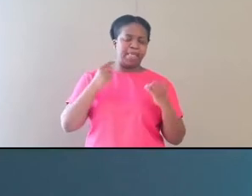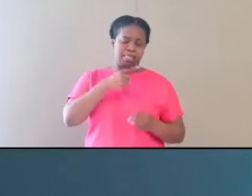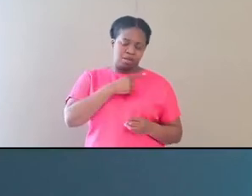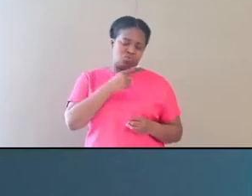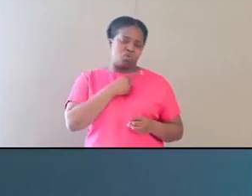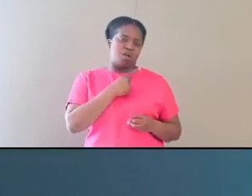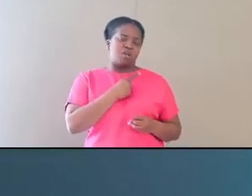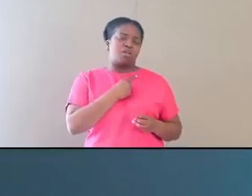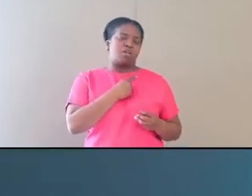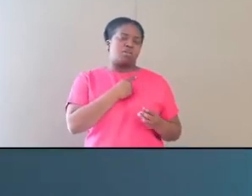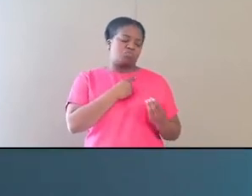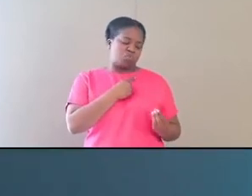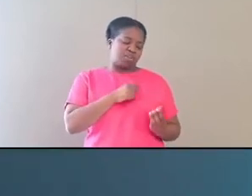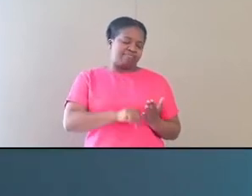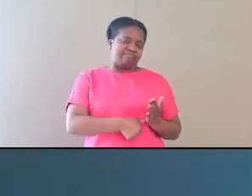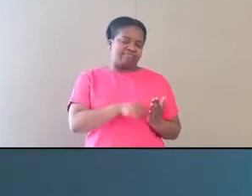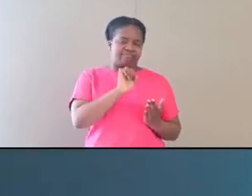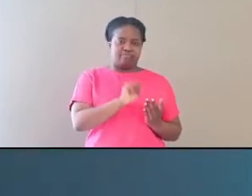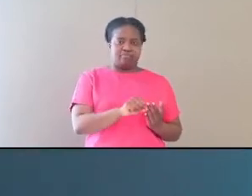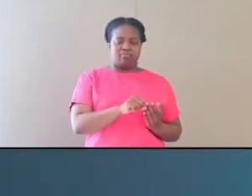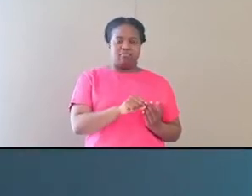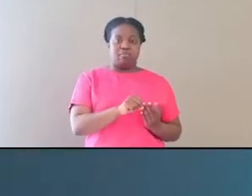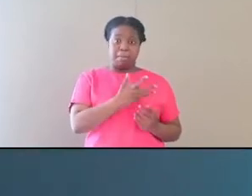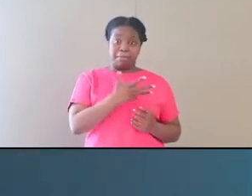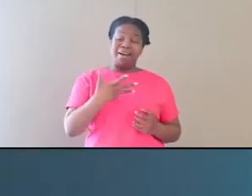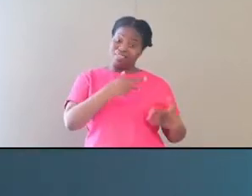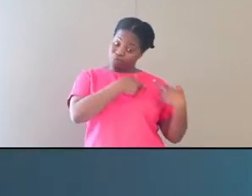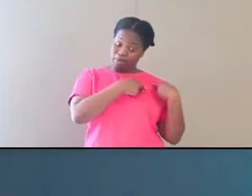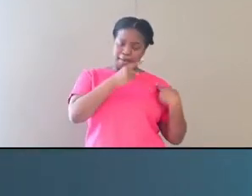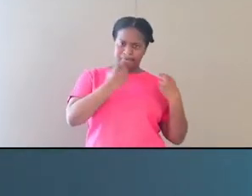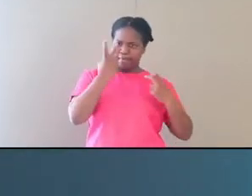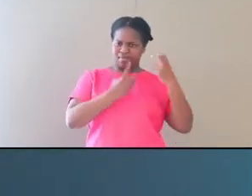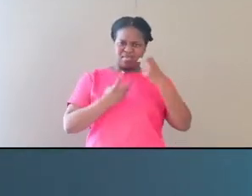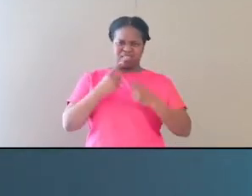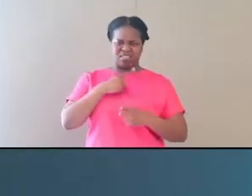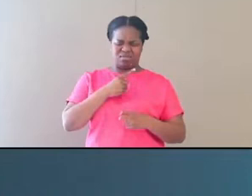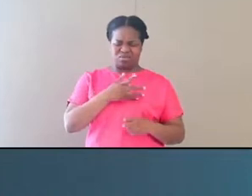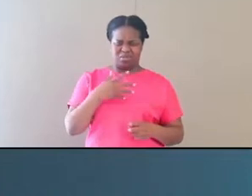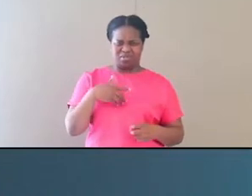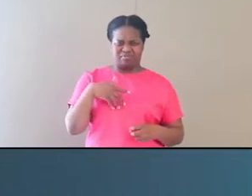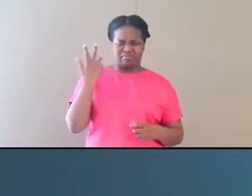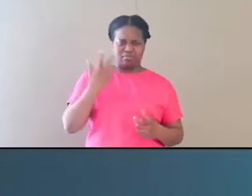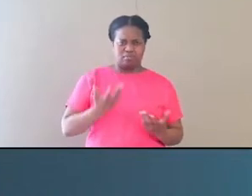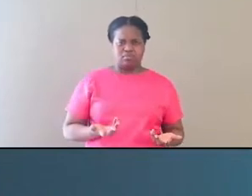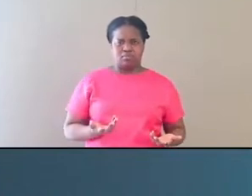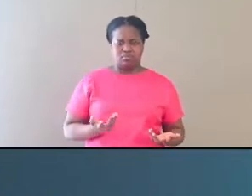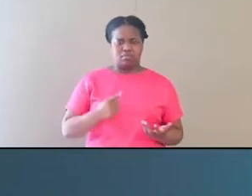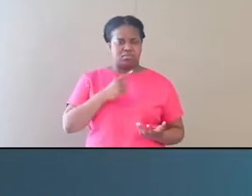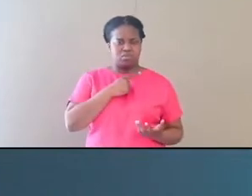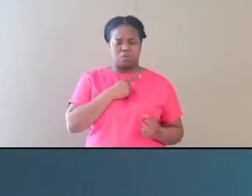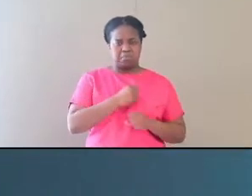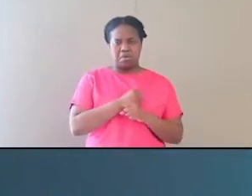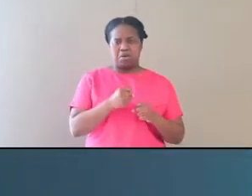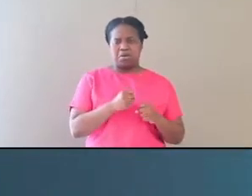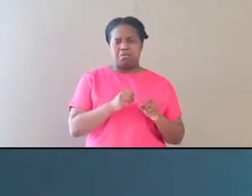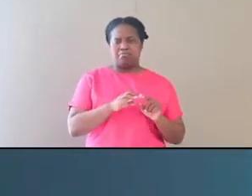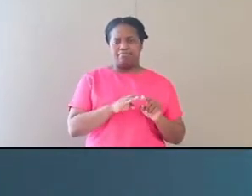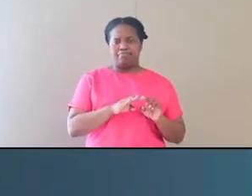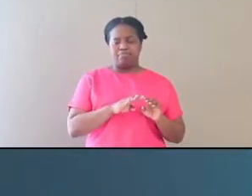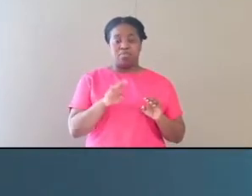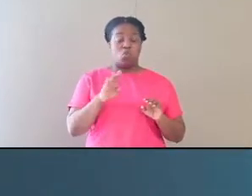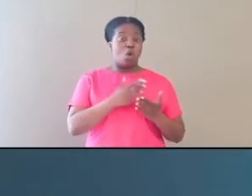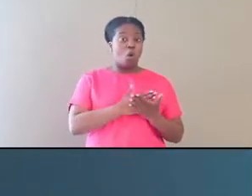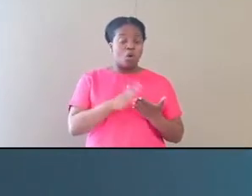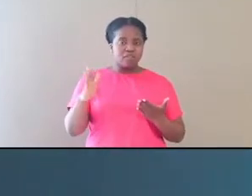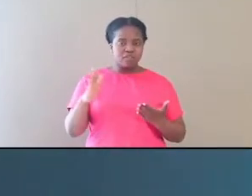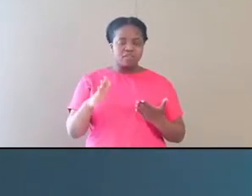that. Okay. And that condition just stopped many women in their tracks and that's why you didn't see any growth. The minute that was taken away,